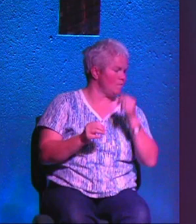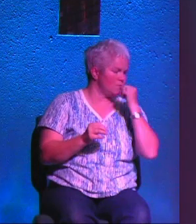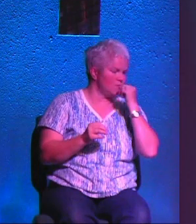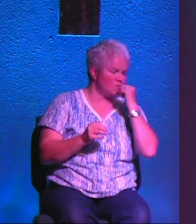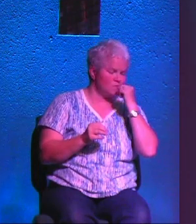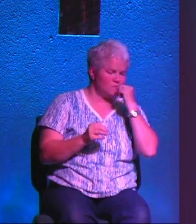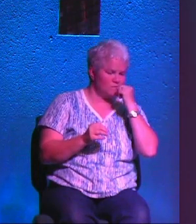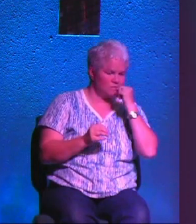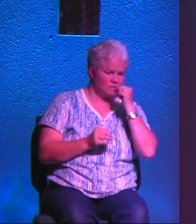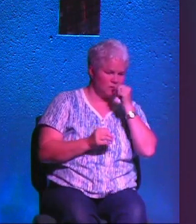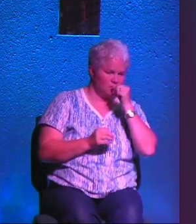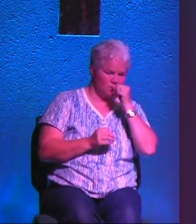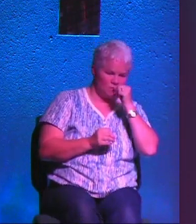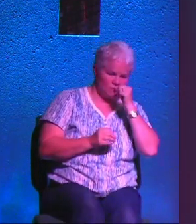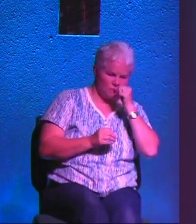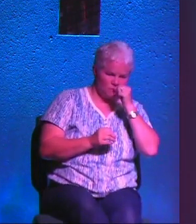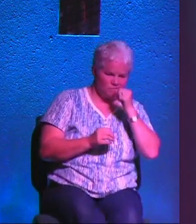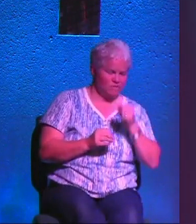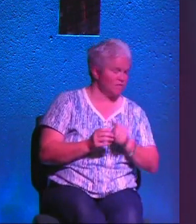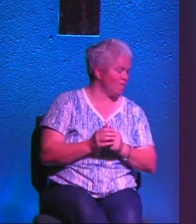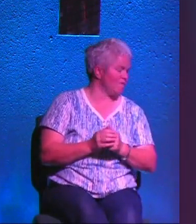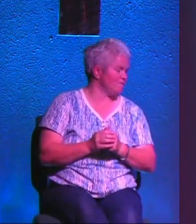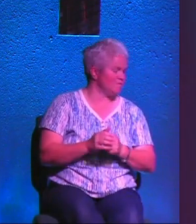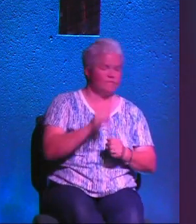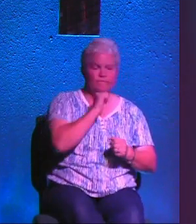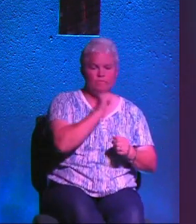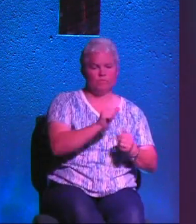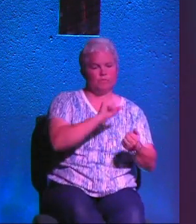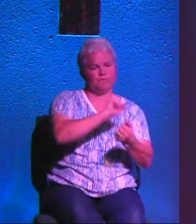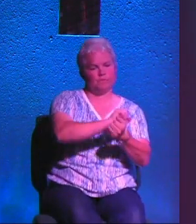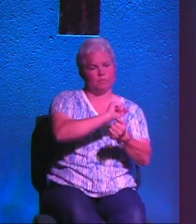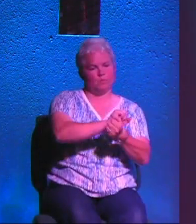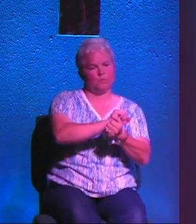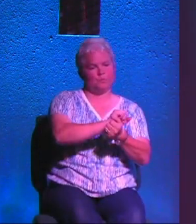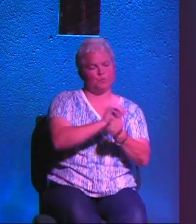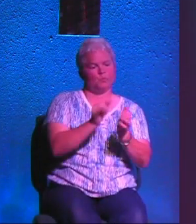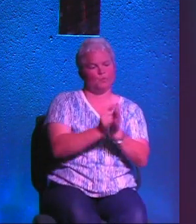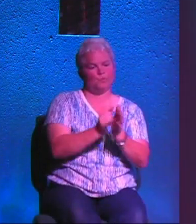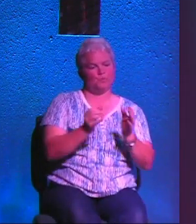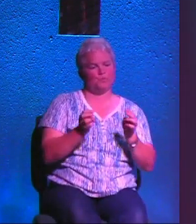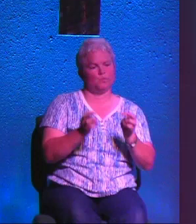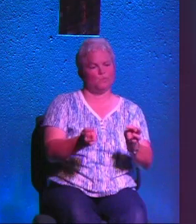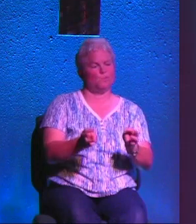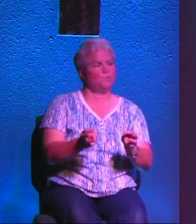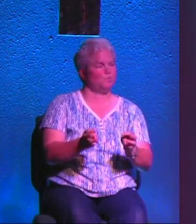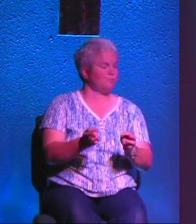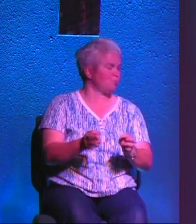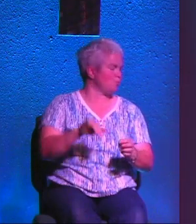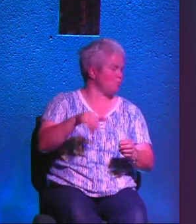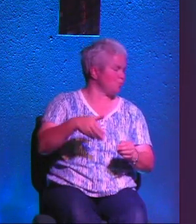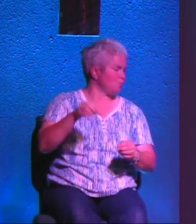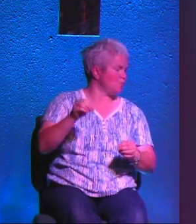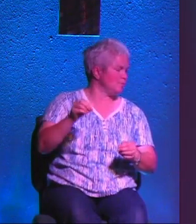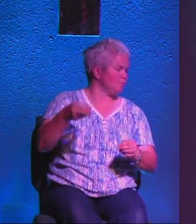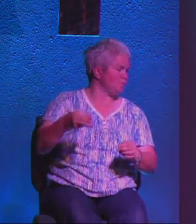own desires. But it doesn't work that way. That is not the way it works. Let's look